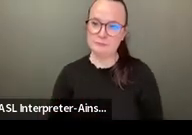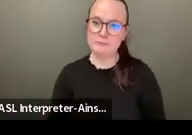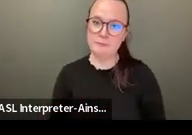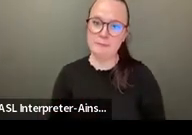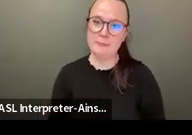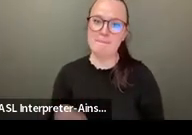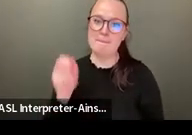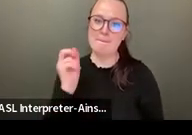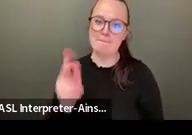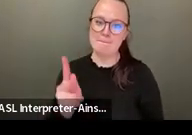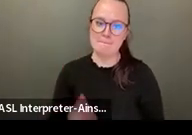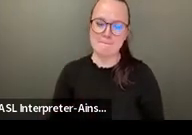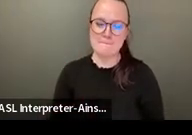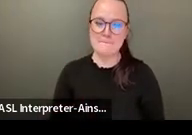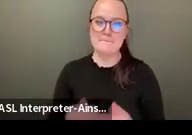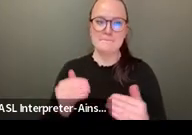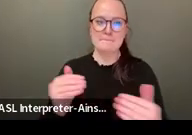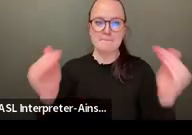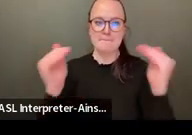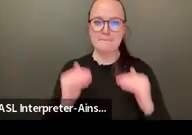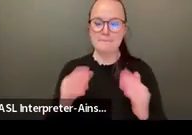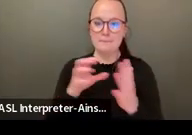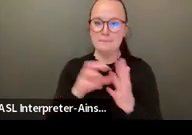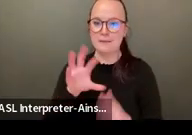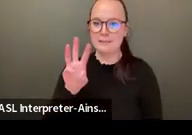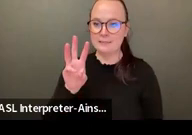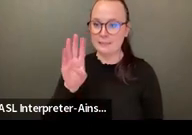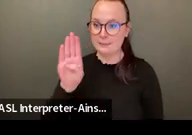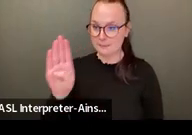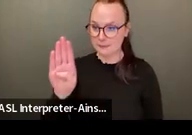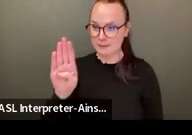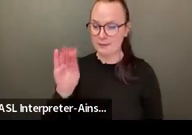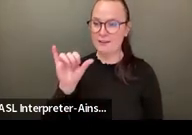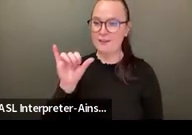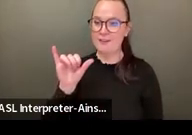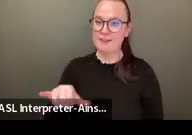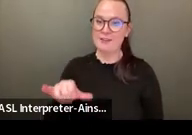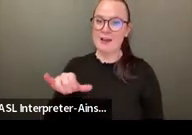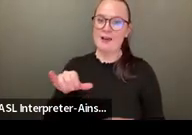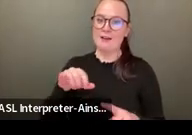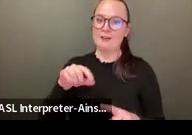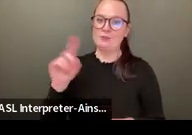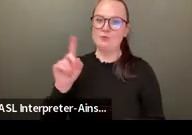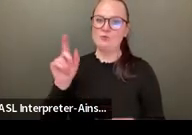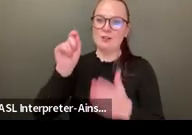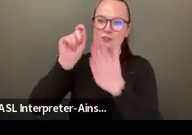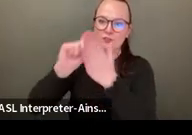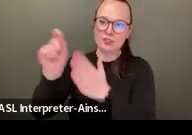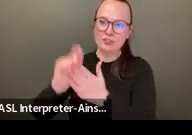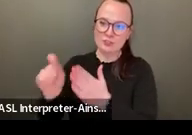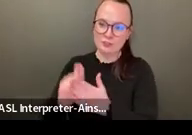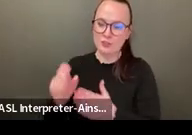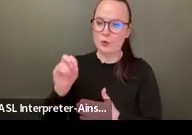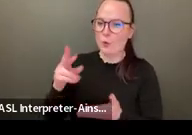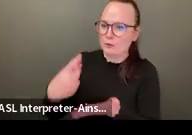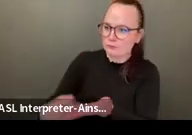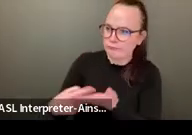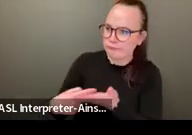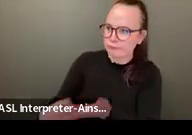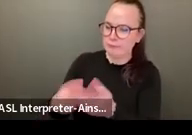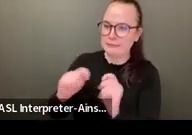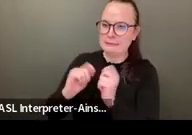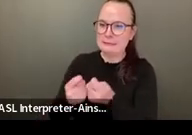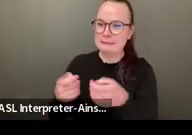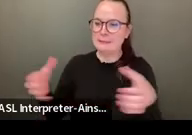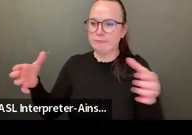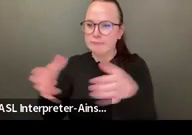All right. Section 6B is the part on the IEP where you're checking off or discussing as an IEP team whether the student will